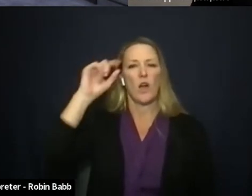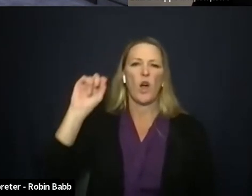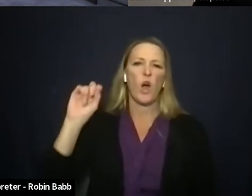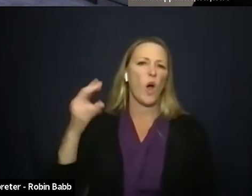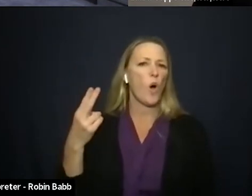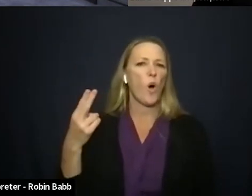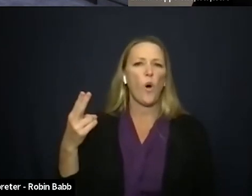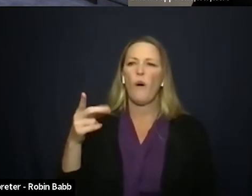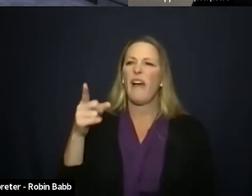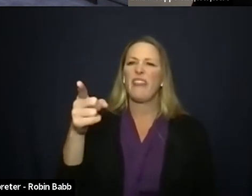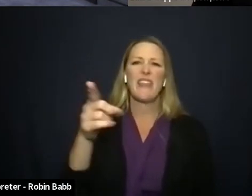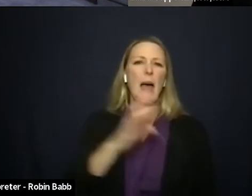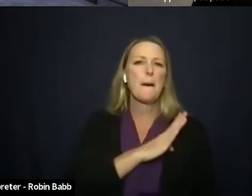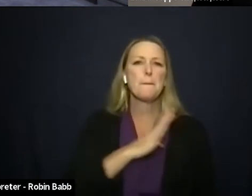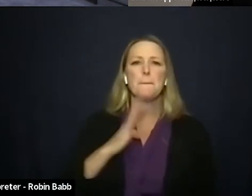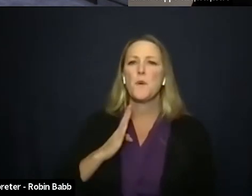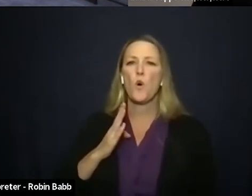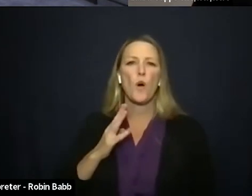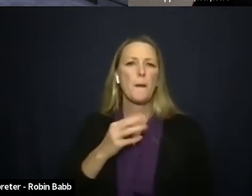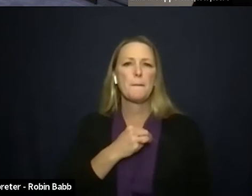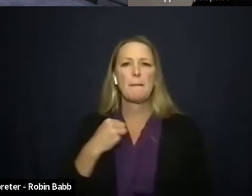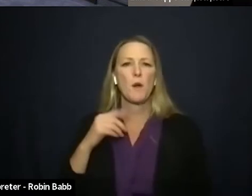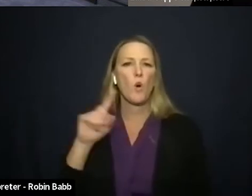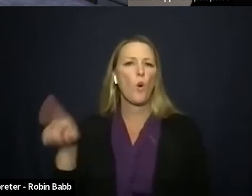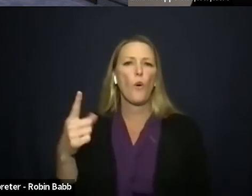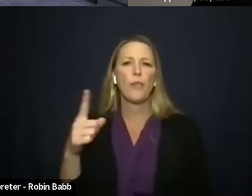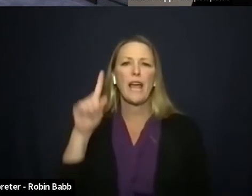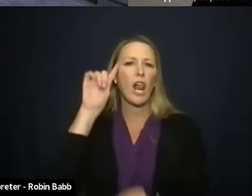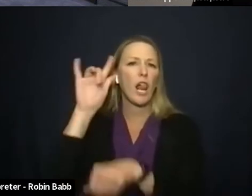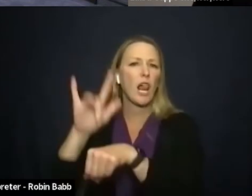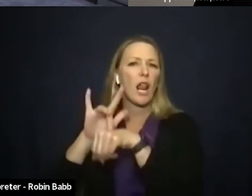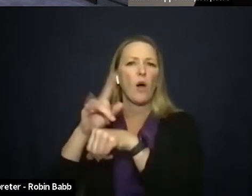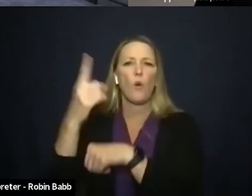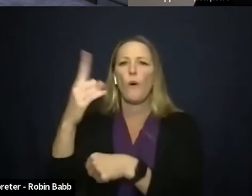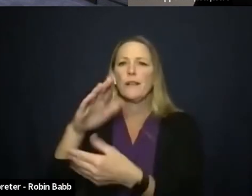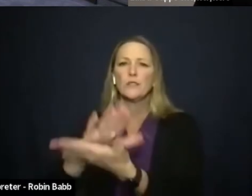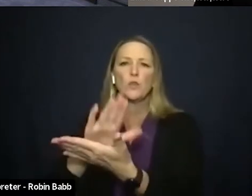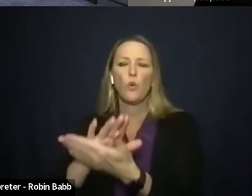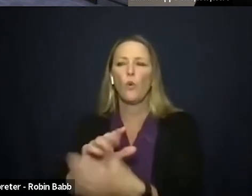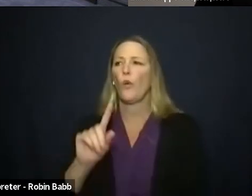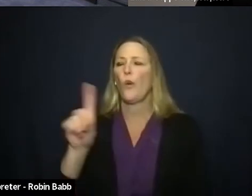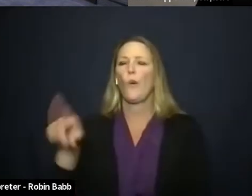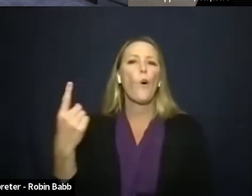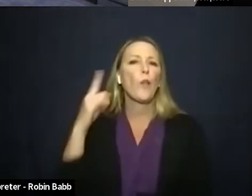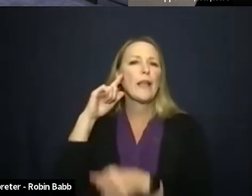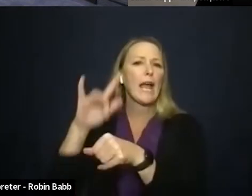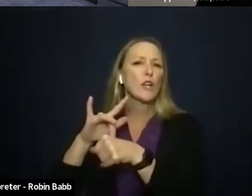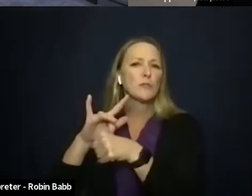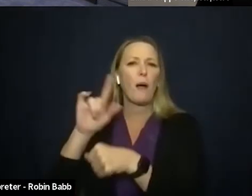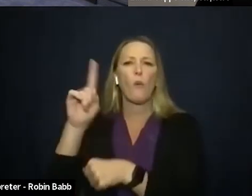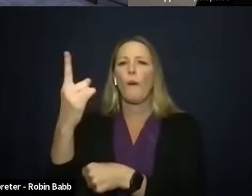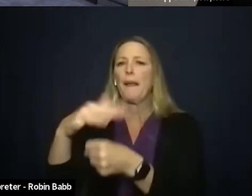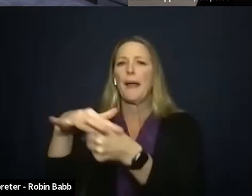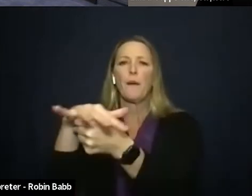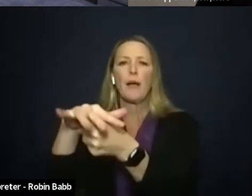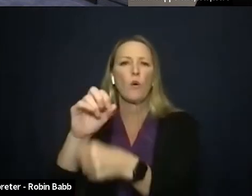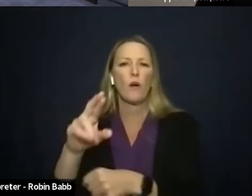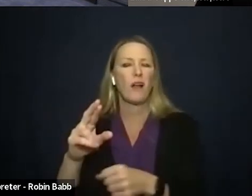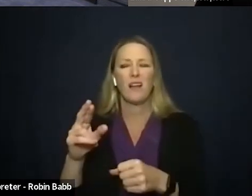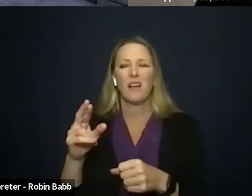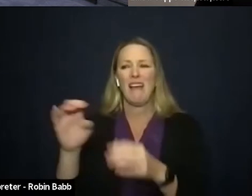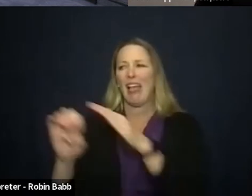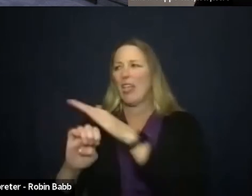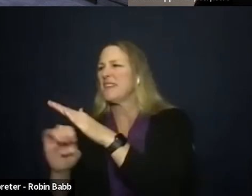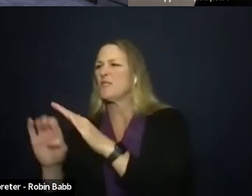board member really just cares about that school or that area or that or elementary or second i mean it's we